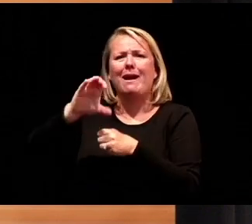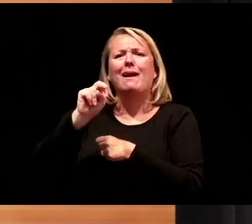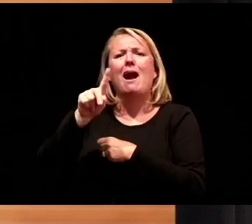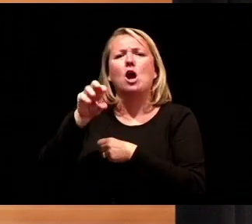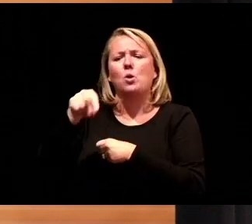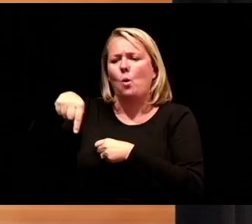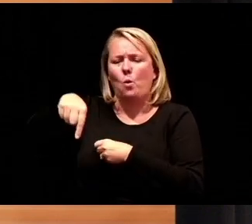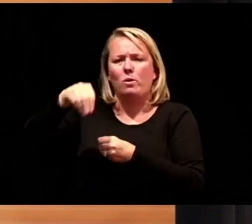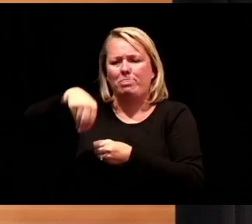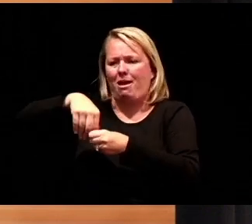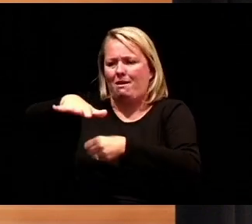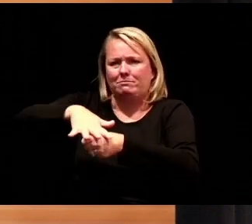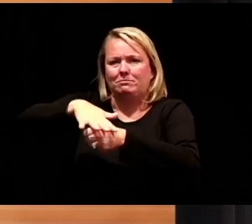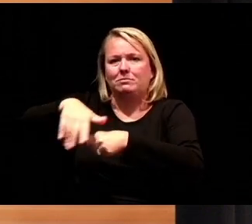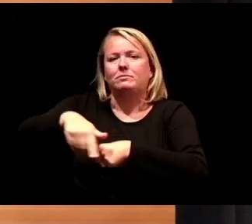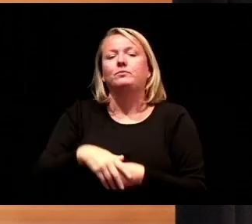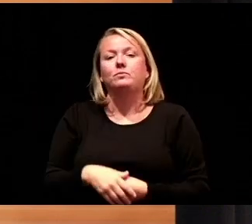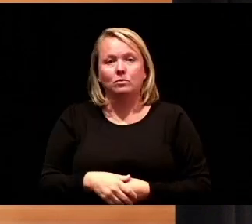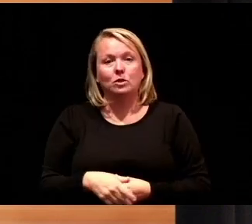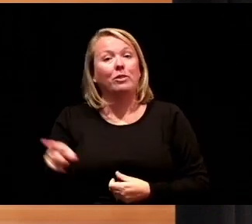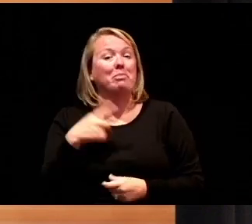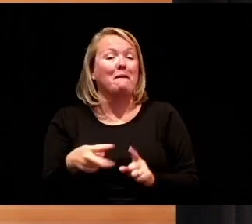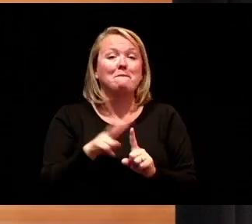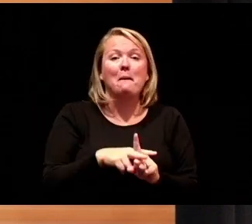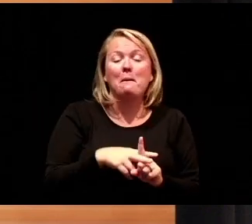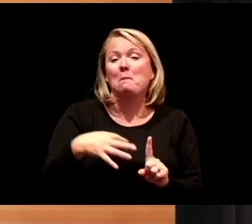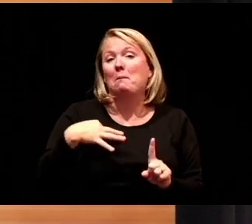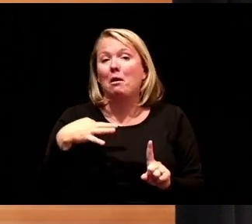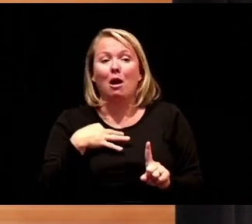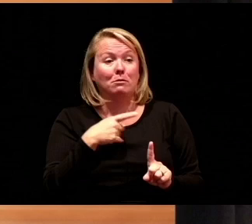housing discrimination. Thank you.